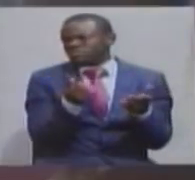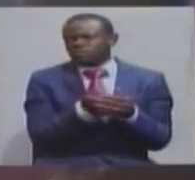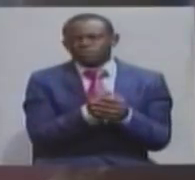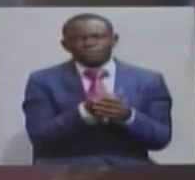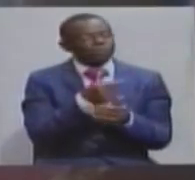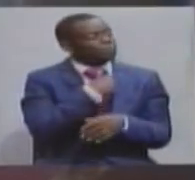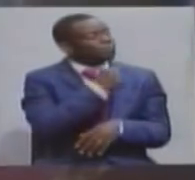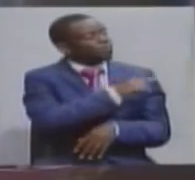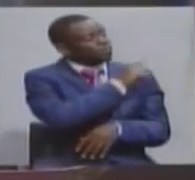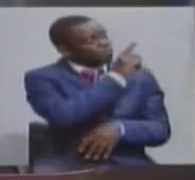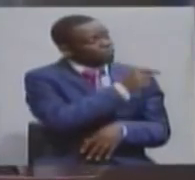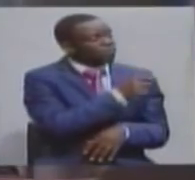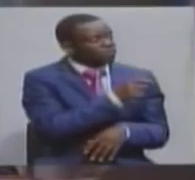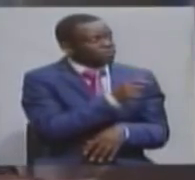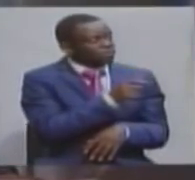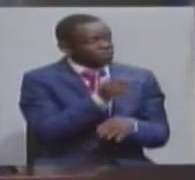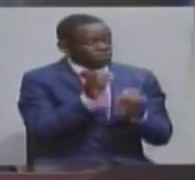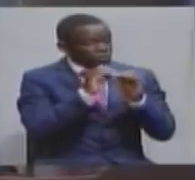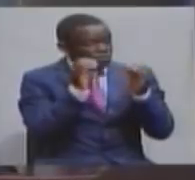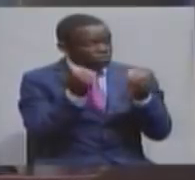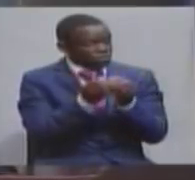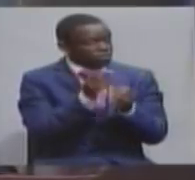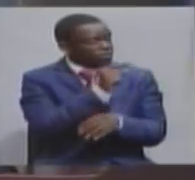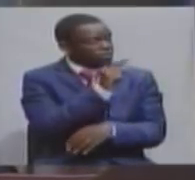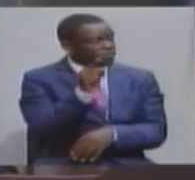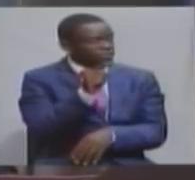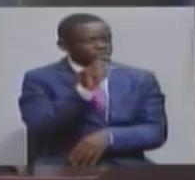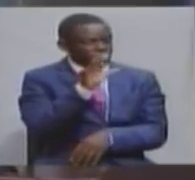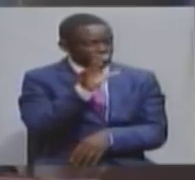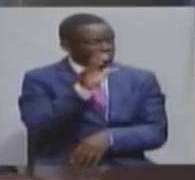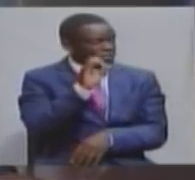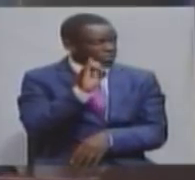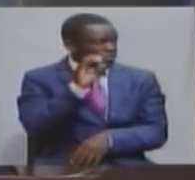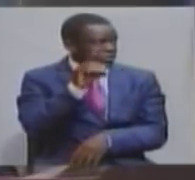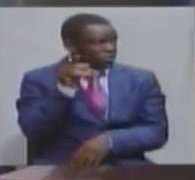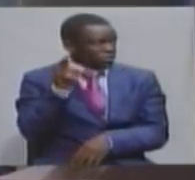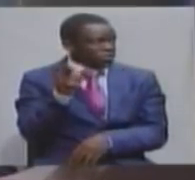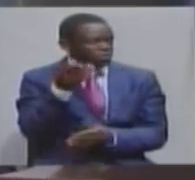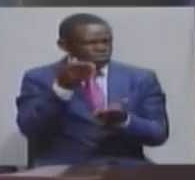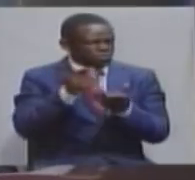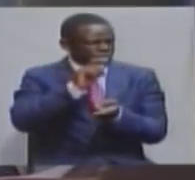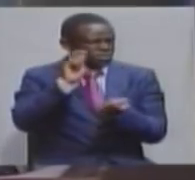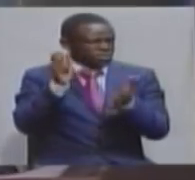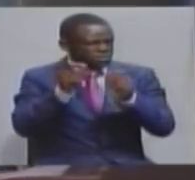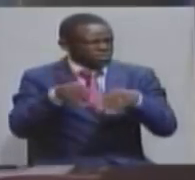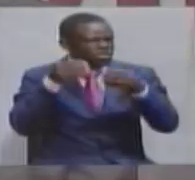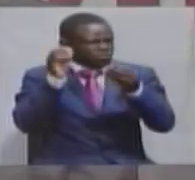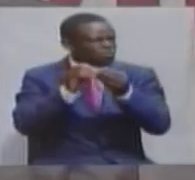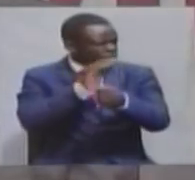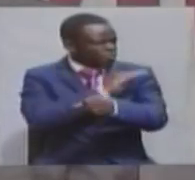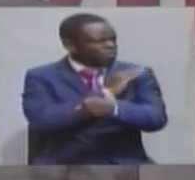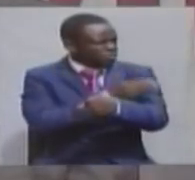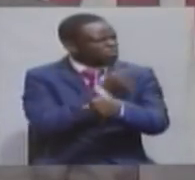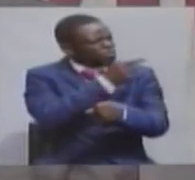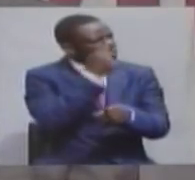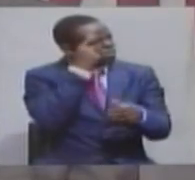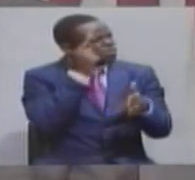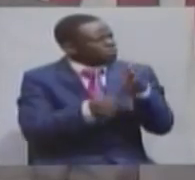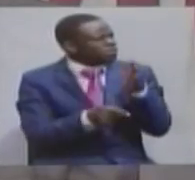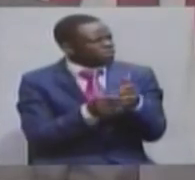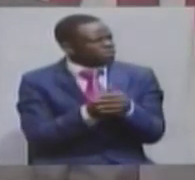you think ZCID should be reformed, probably given more power? What power should remain the way it is? What power should they have? To bind the resolutions,